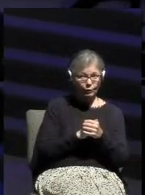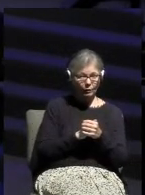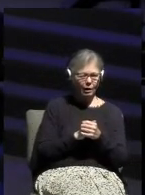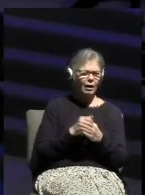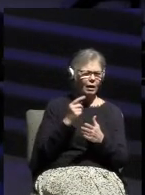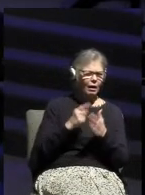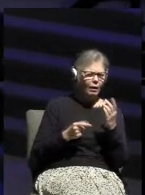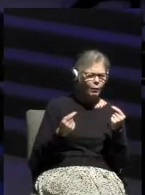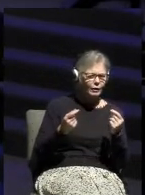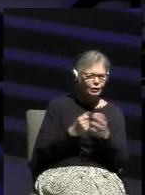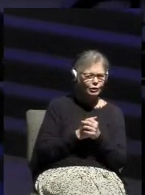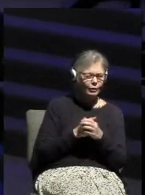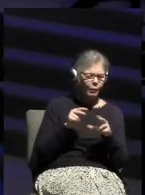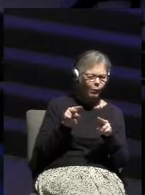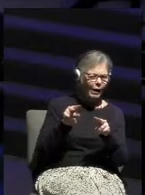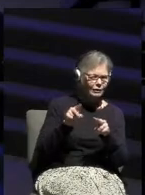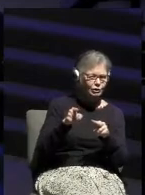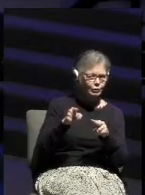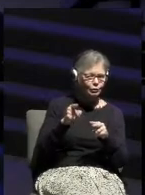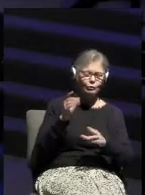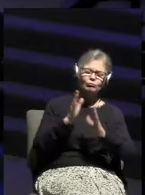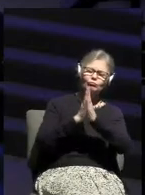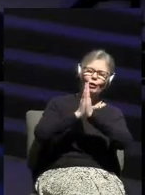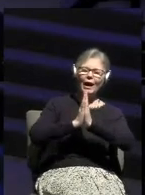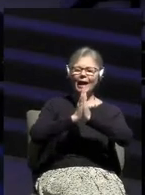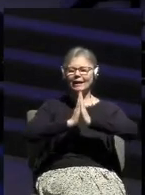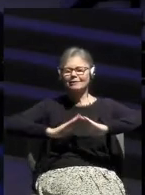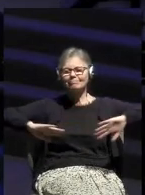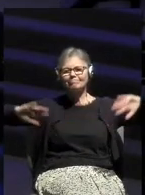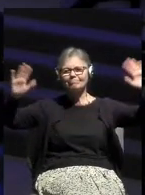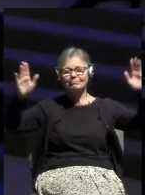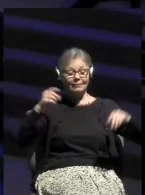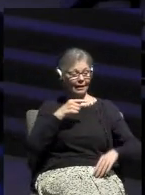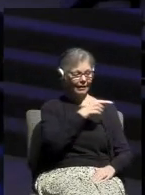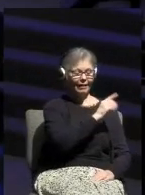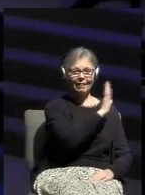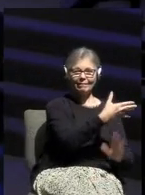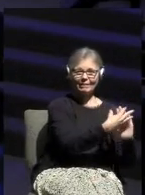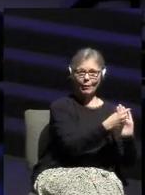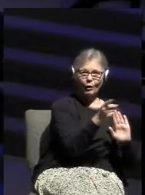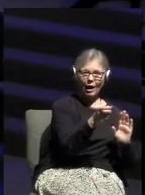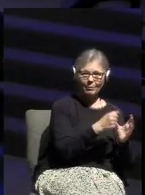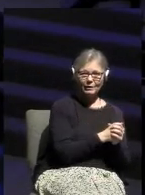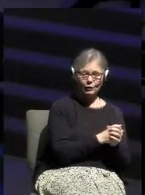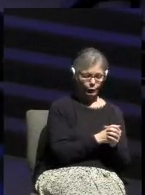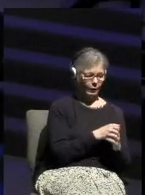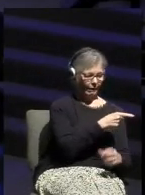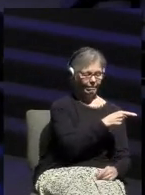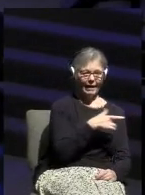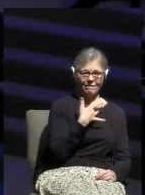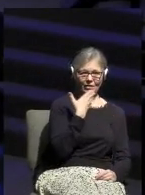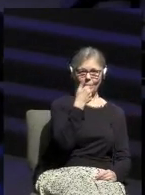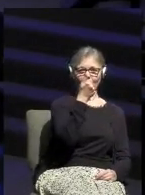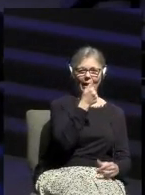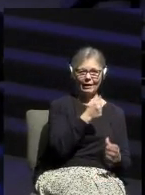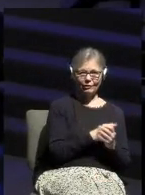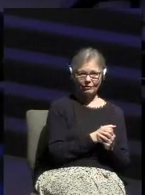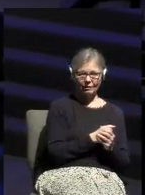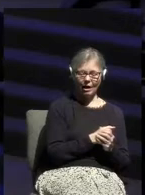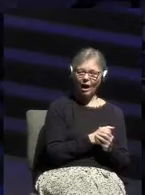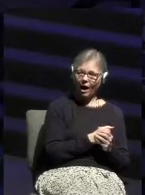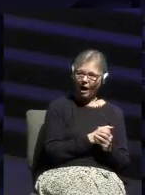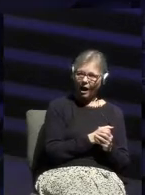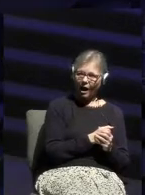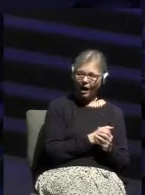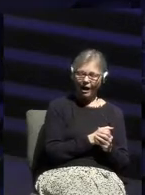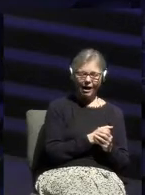this refuge, this secret place, and maybe they've never experienced it, or they don't know how to experience it, and they would like to experience it.